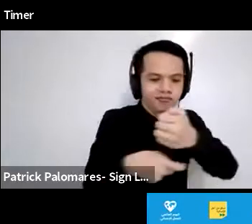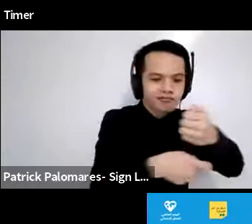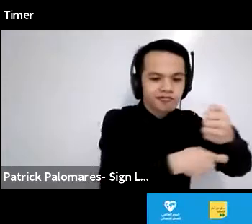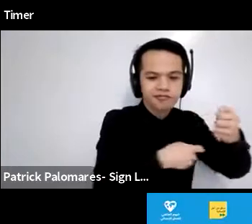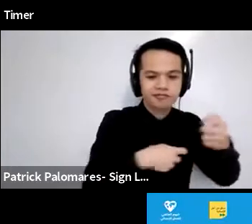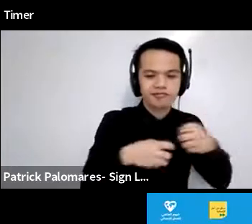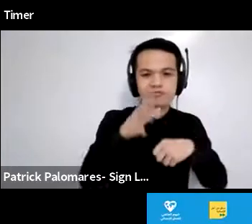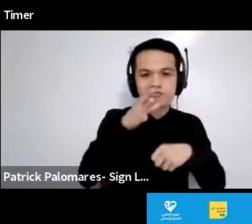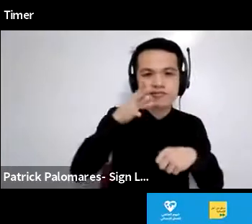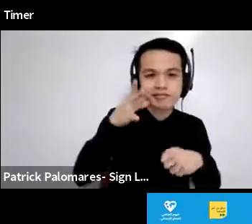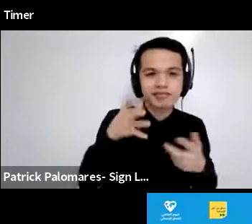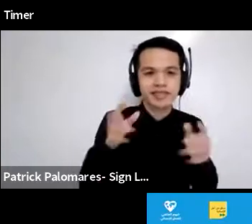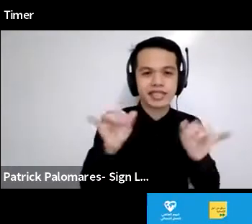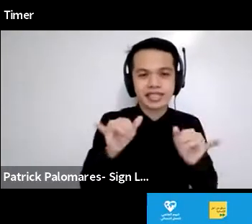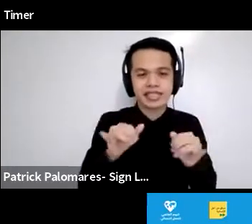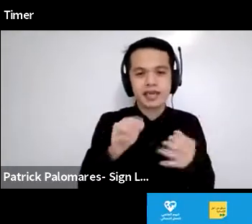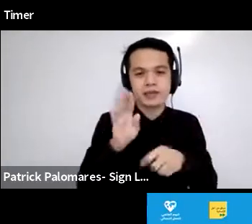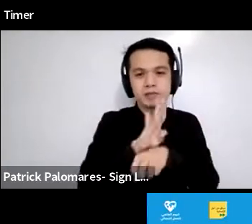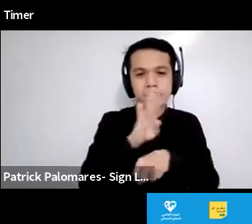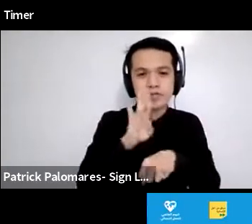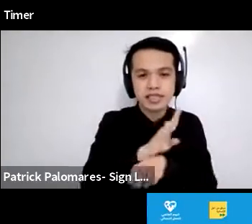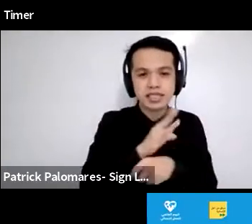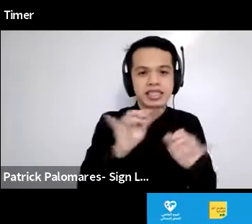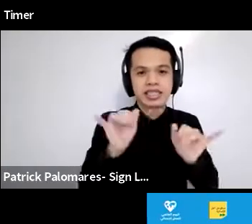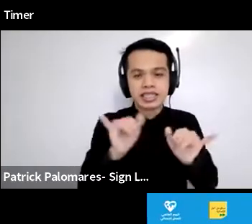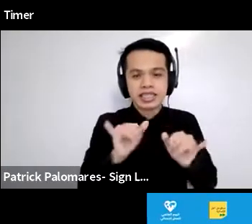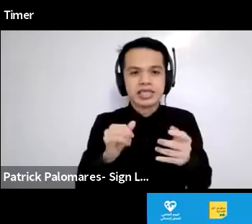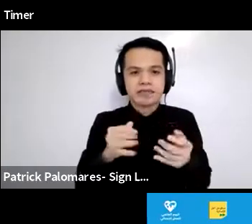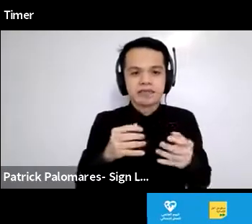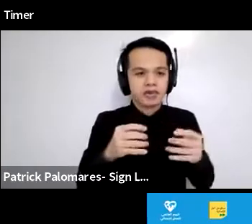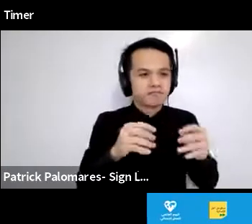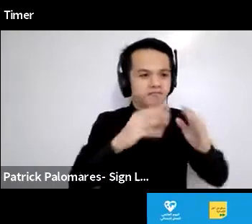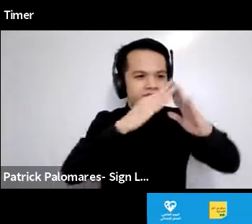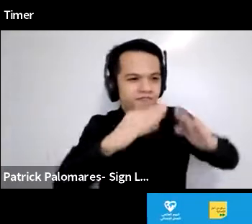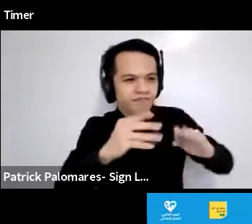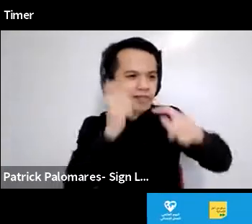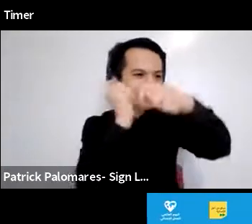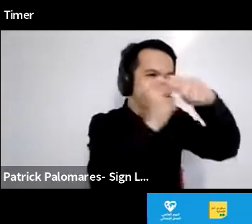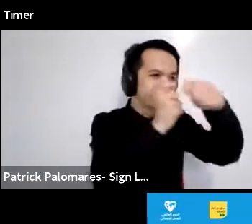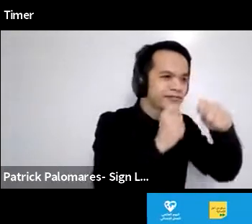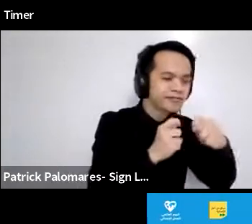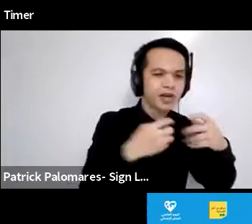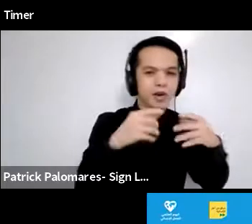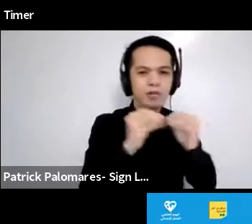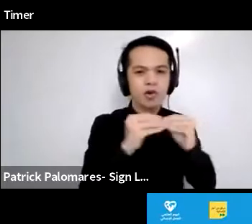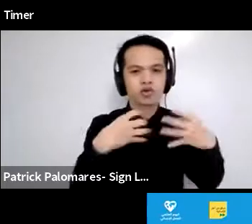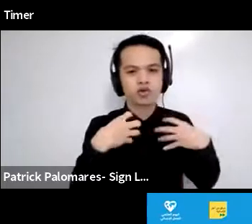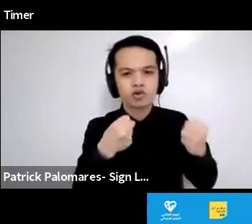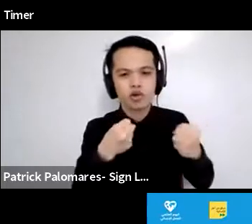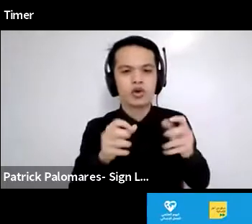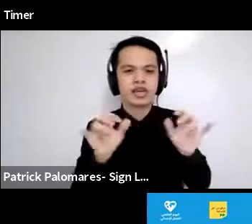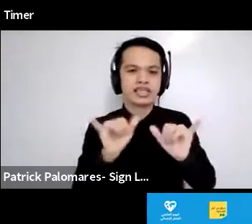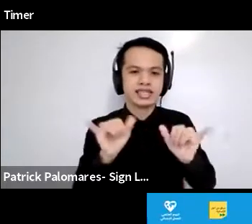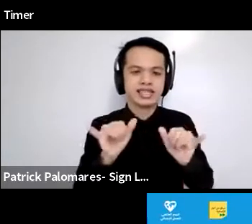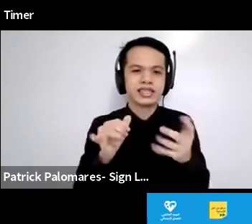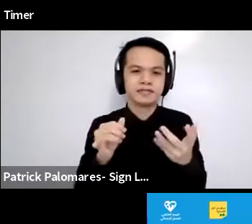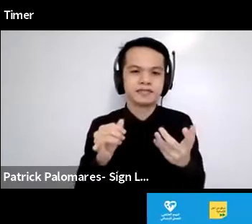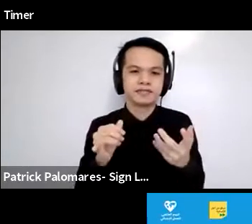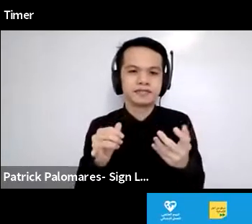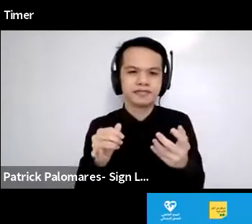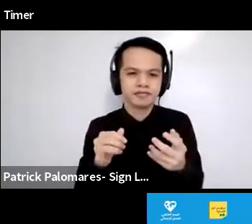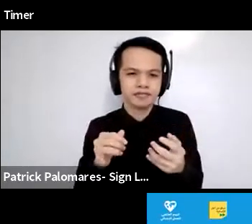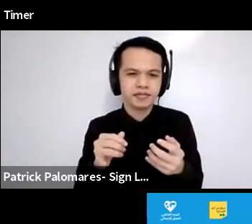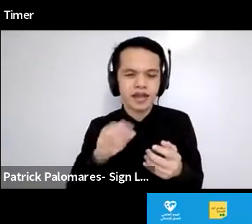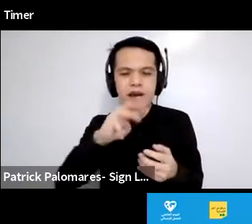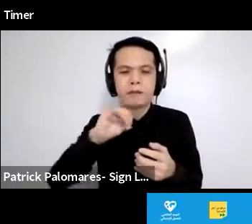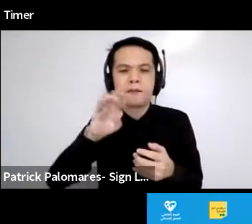evacuation, do, you know, house strengthening and food provisioning, no, or maybe microinsurance.